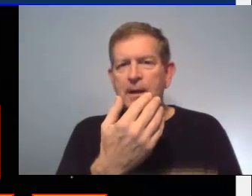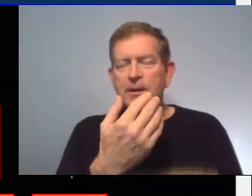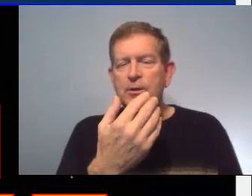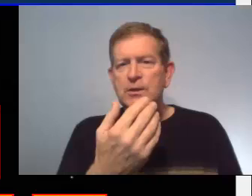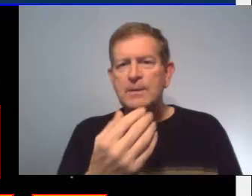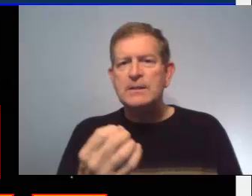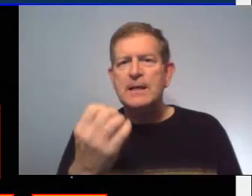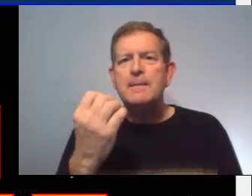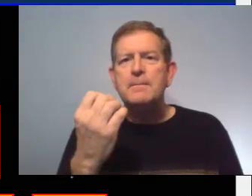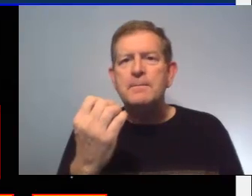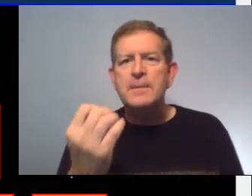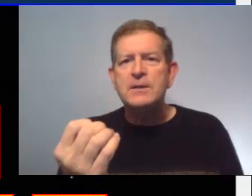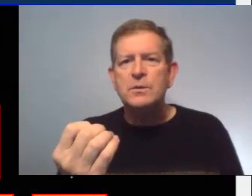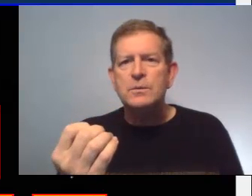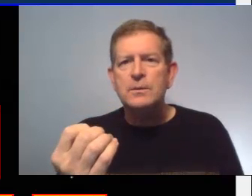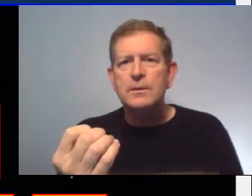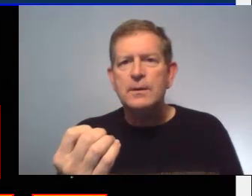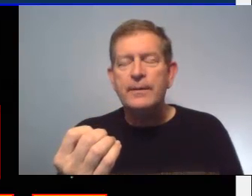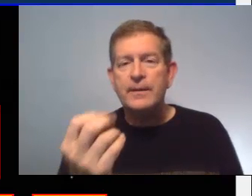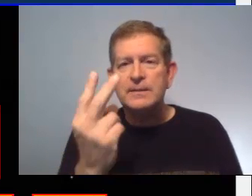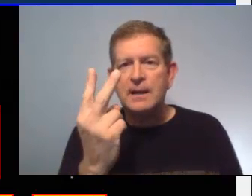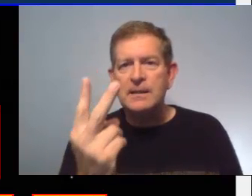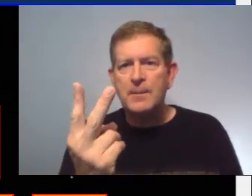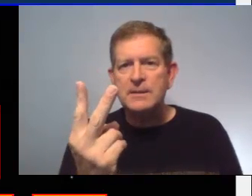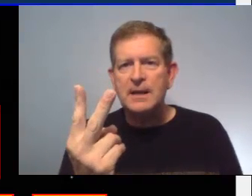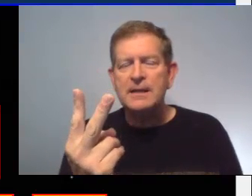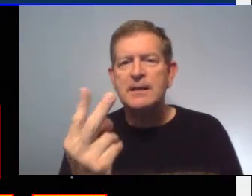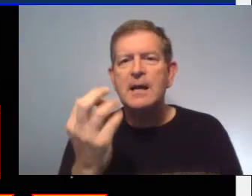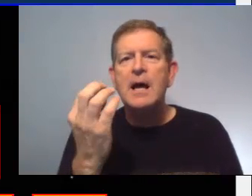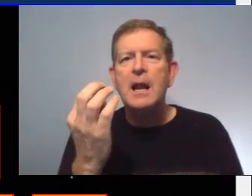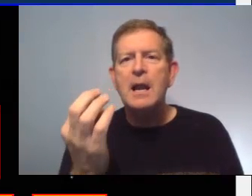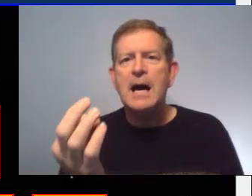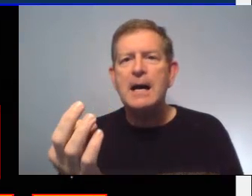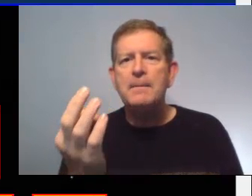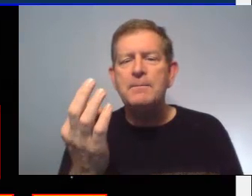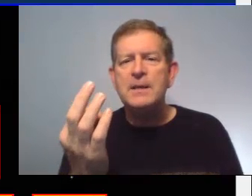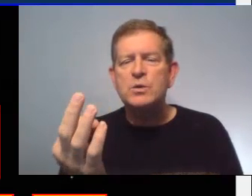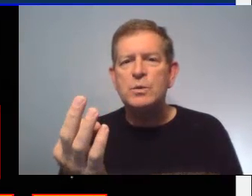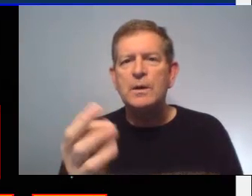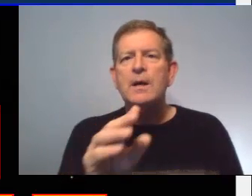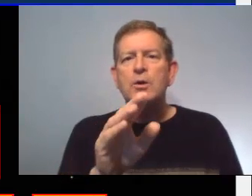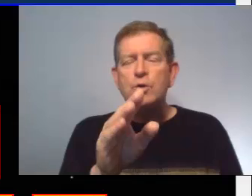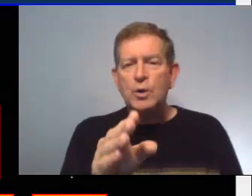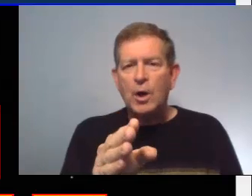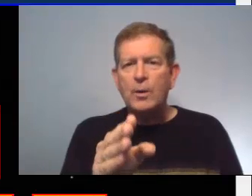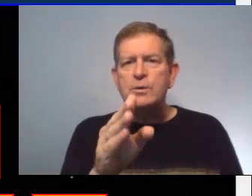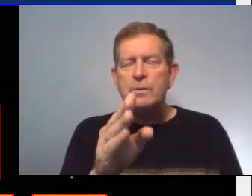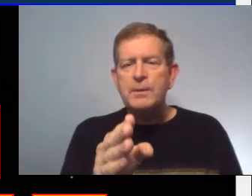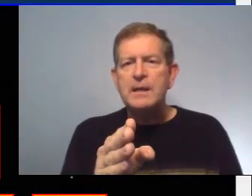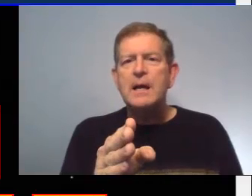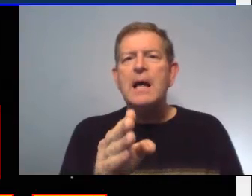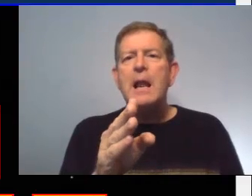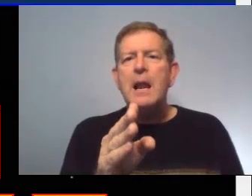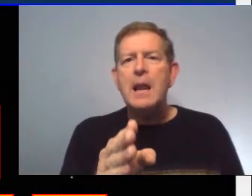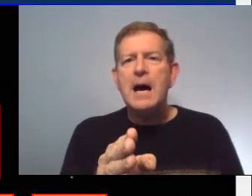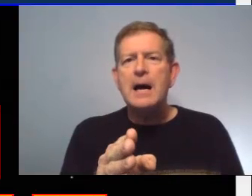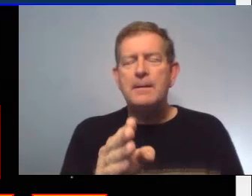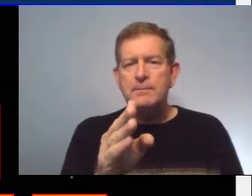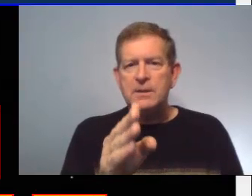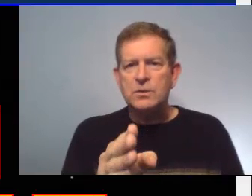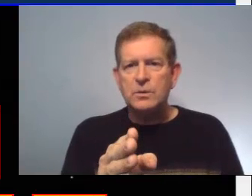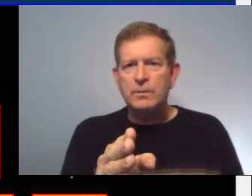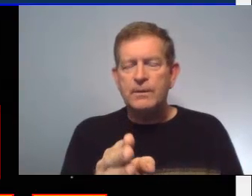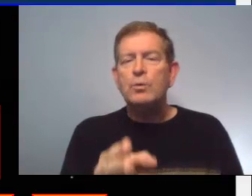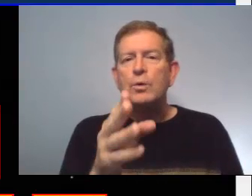for you. You'll see me say maison. And then the second time I say it, I say la maison. You should always repeat